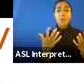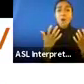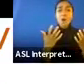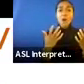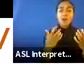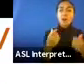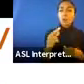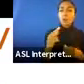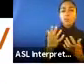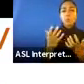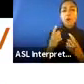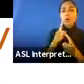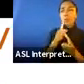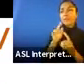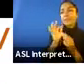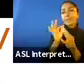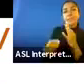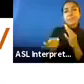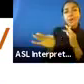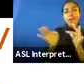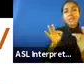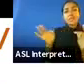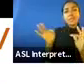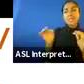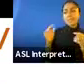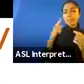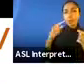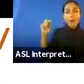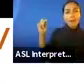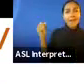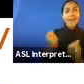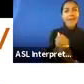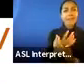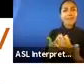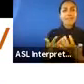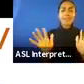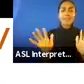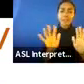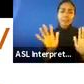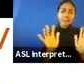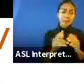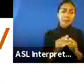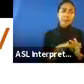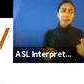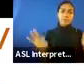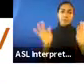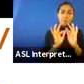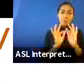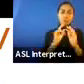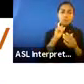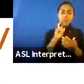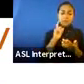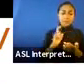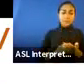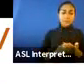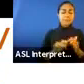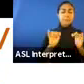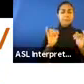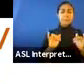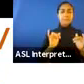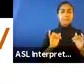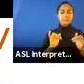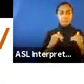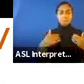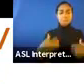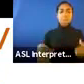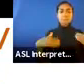explanation for everything. But we have to actually kind of grapple with and lean into just the scale and